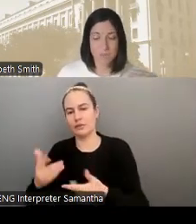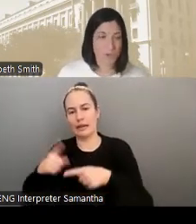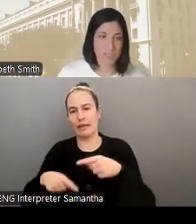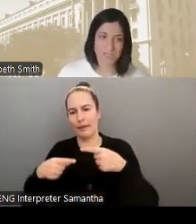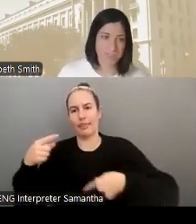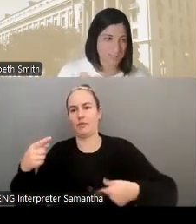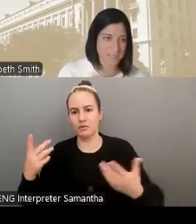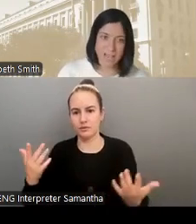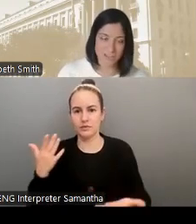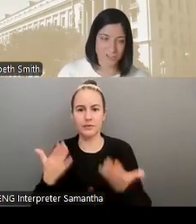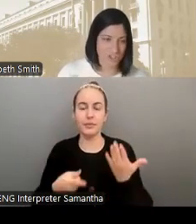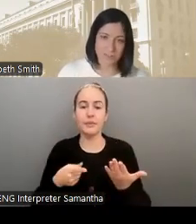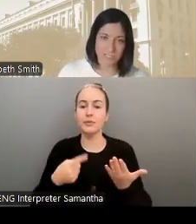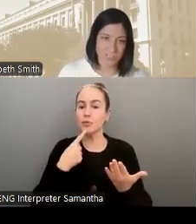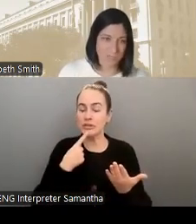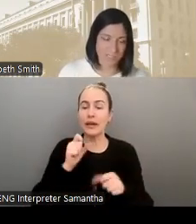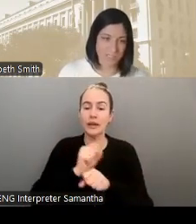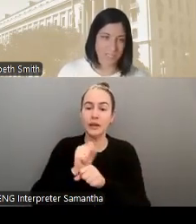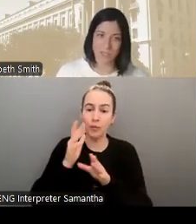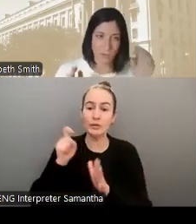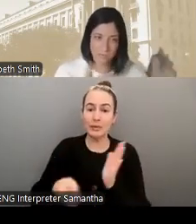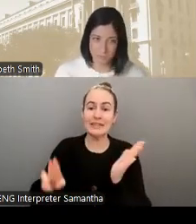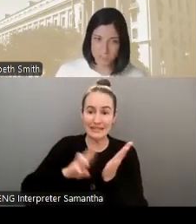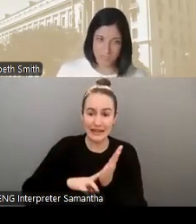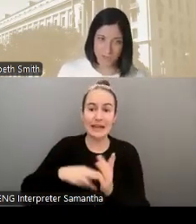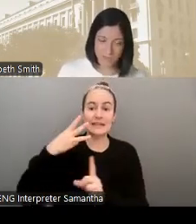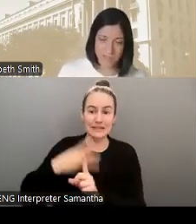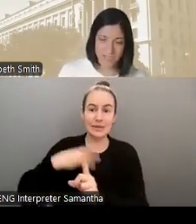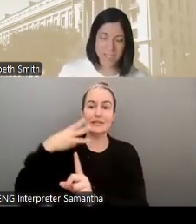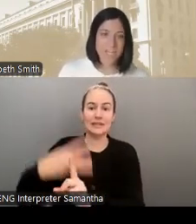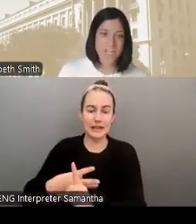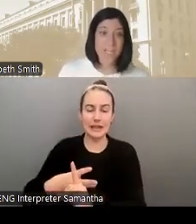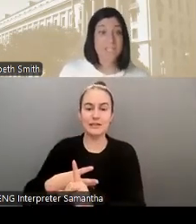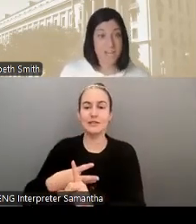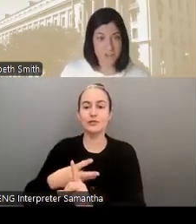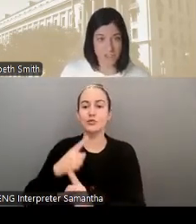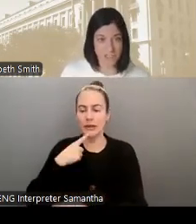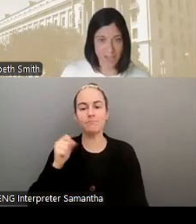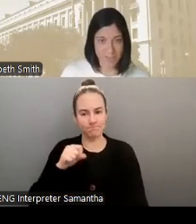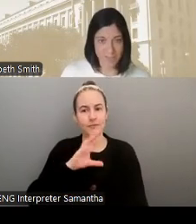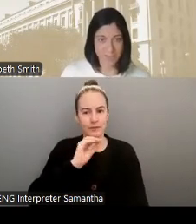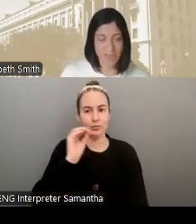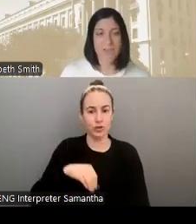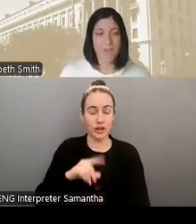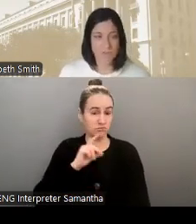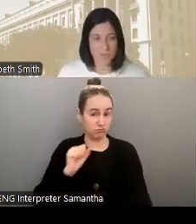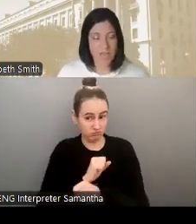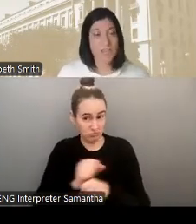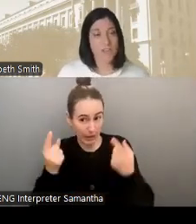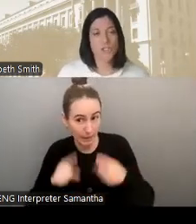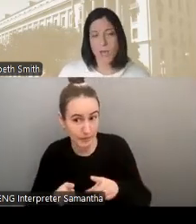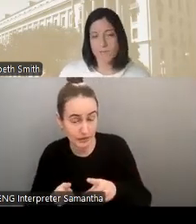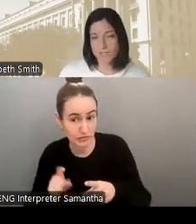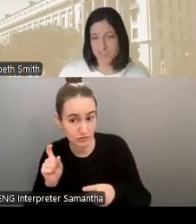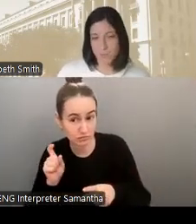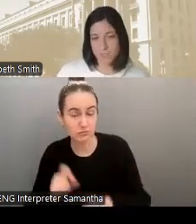have employees sign a sheet every 6 months that say that they work 50% on the grant, is that actually happening? have you done that? And then